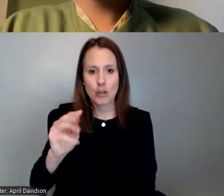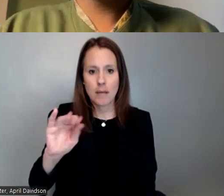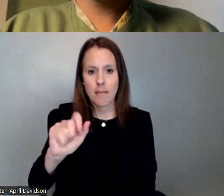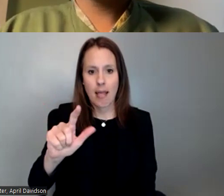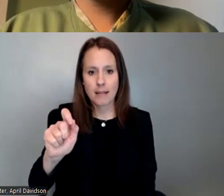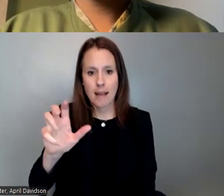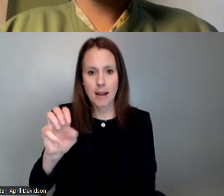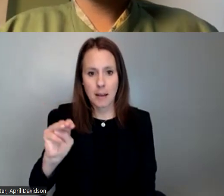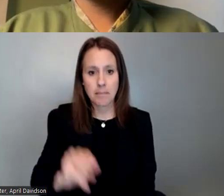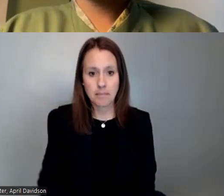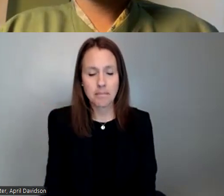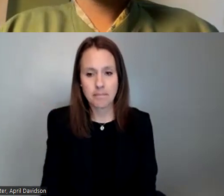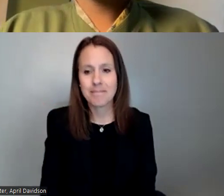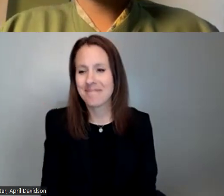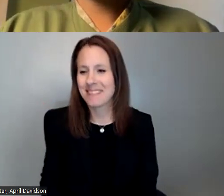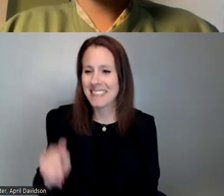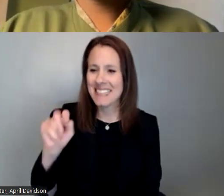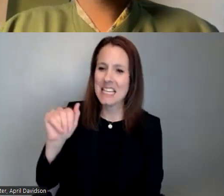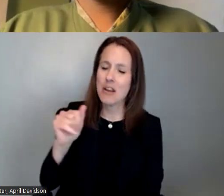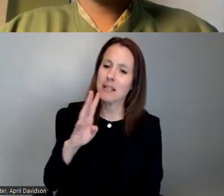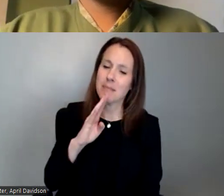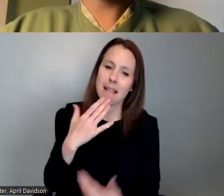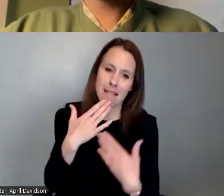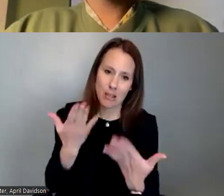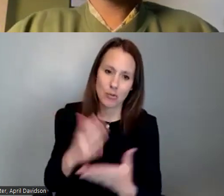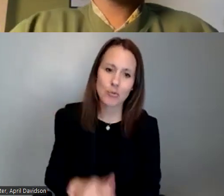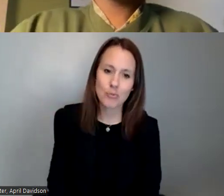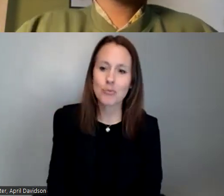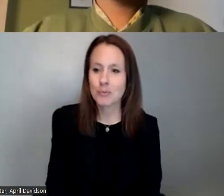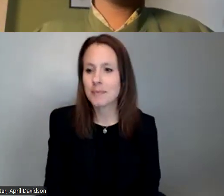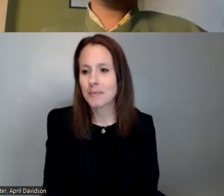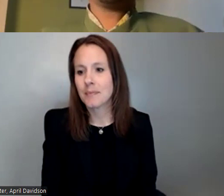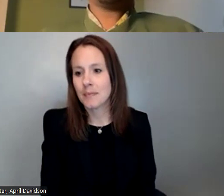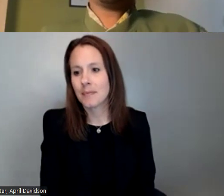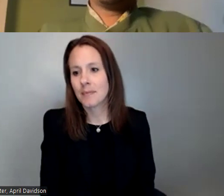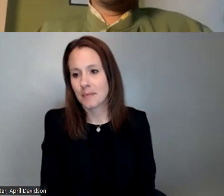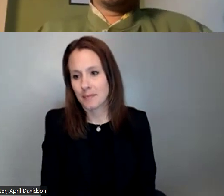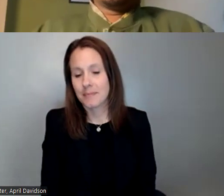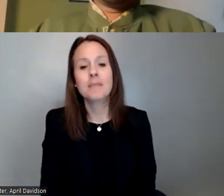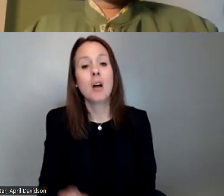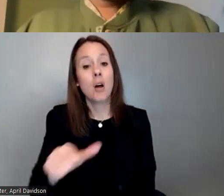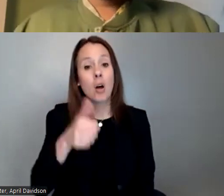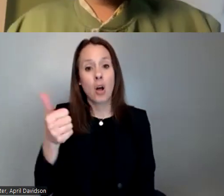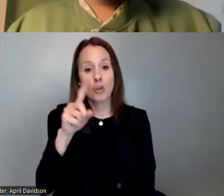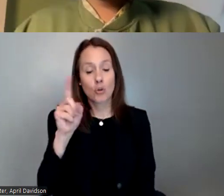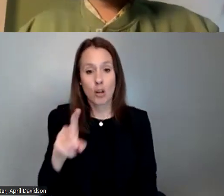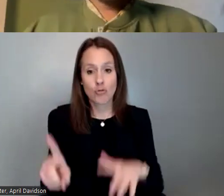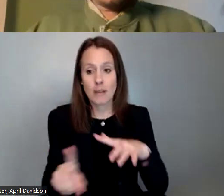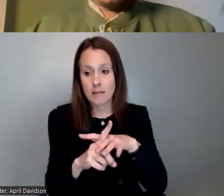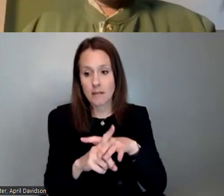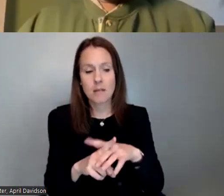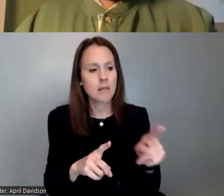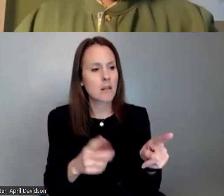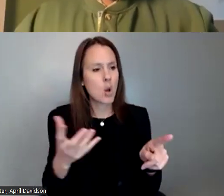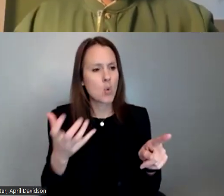MDYKS069@gmail.com. This is Tiara speaking. Thank you. All right. We do have another question. They want